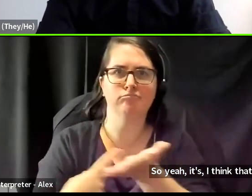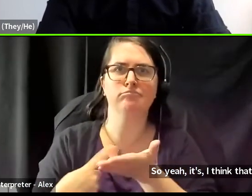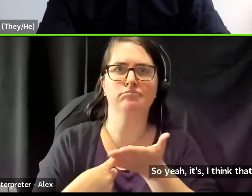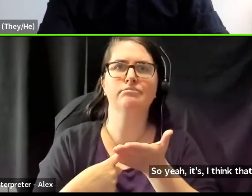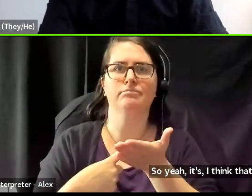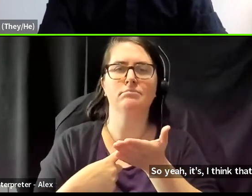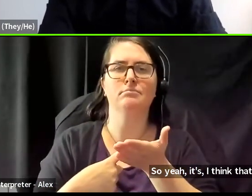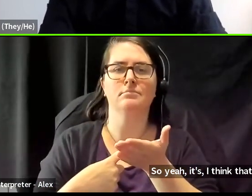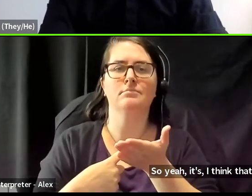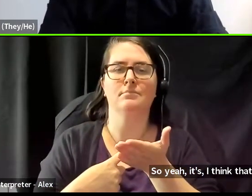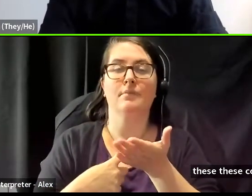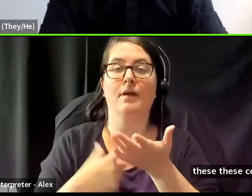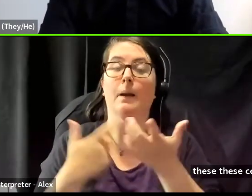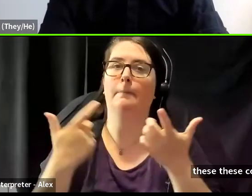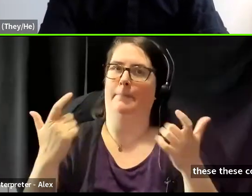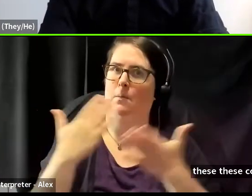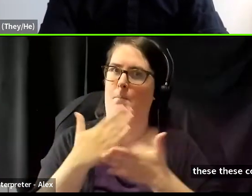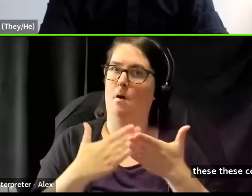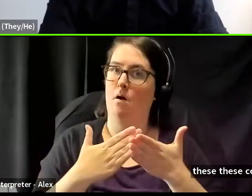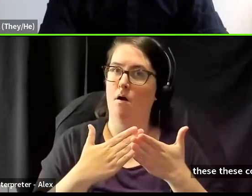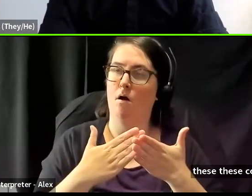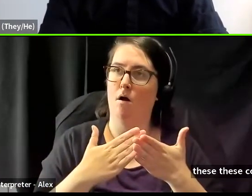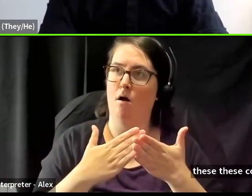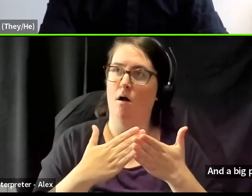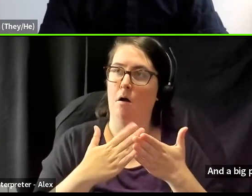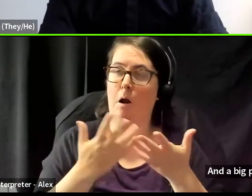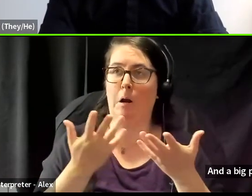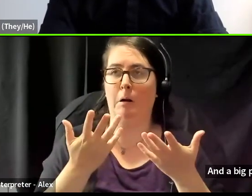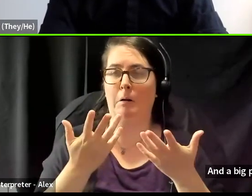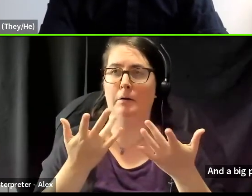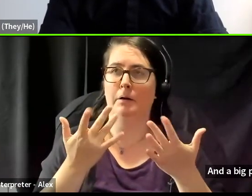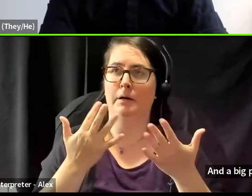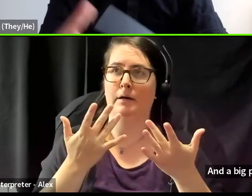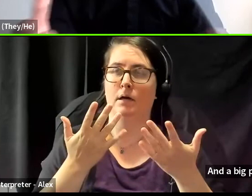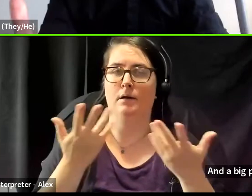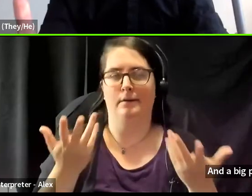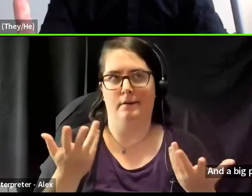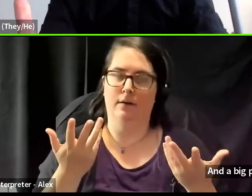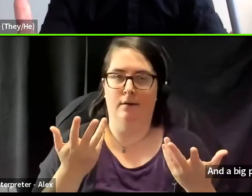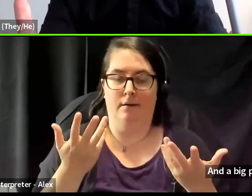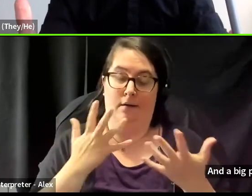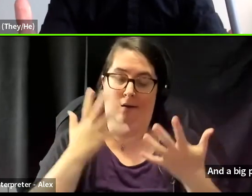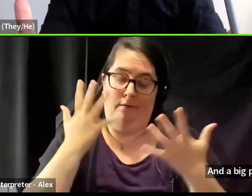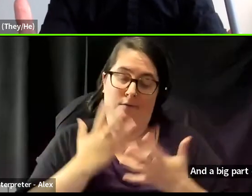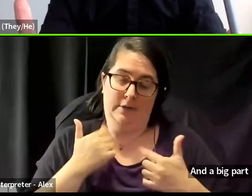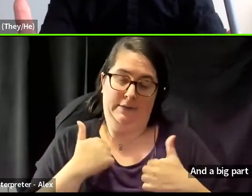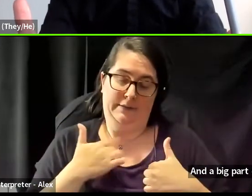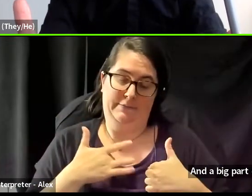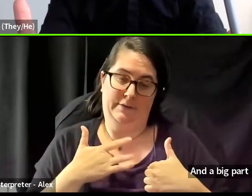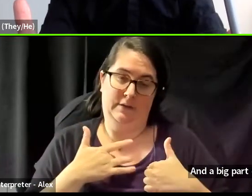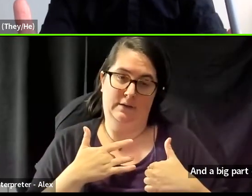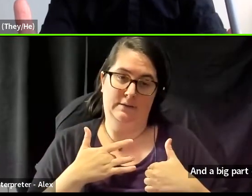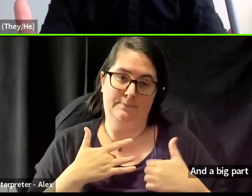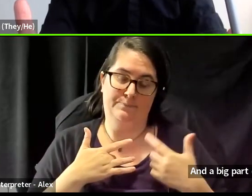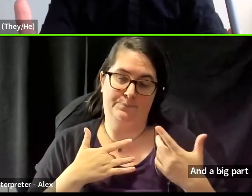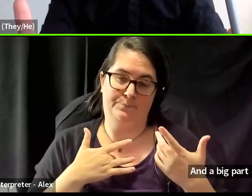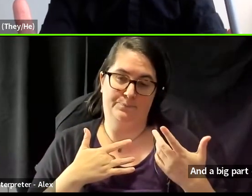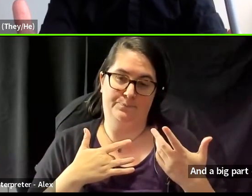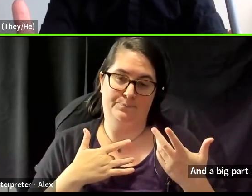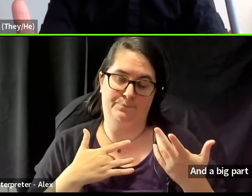And a big part of it, I think, around, unfortunately, I feel like when